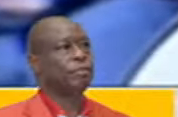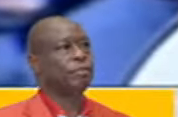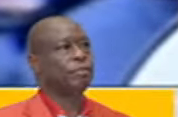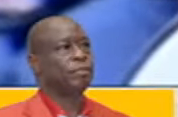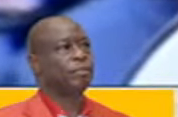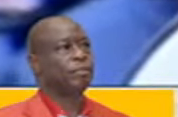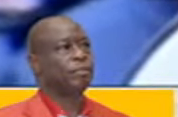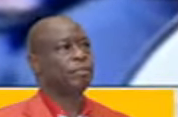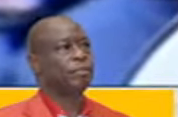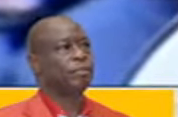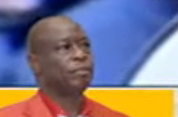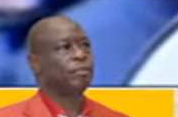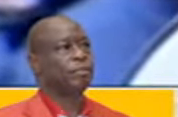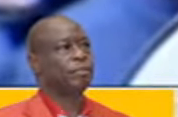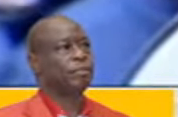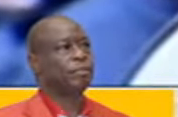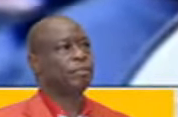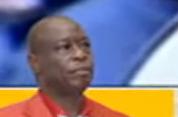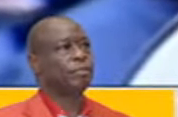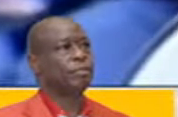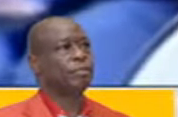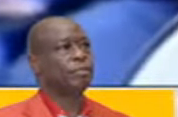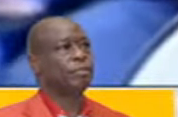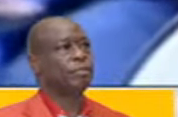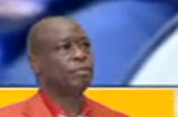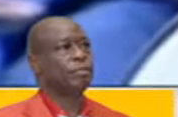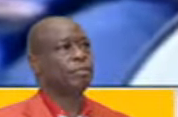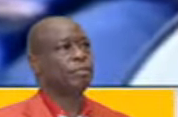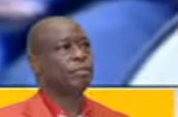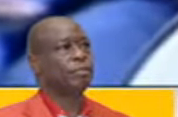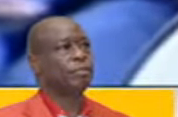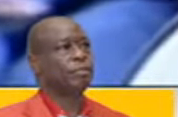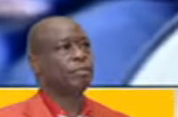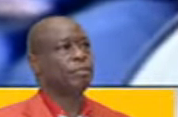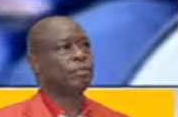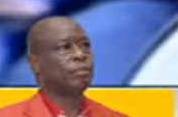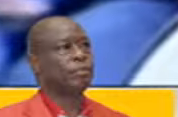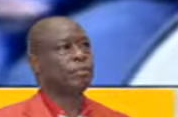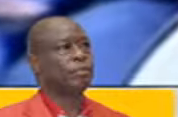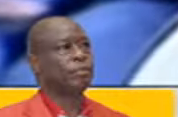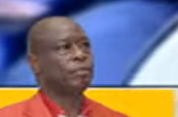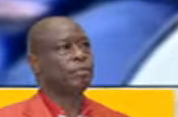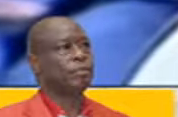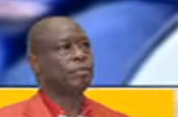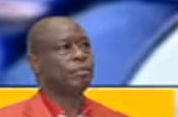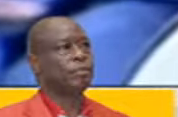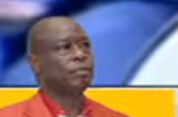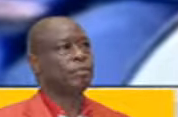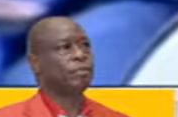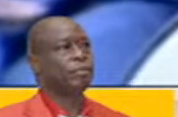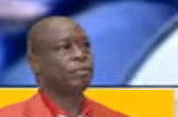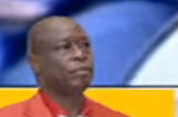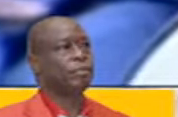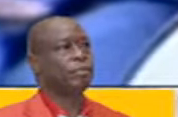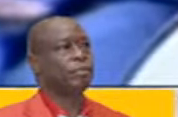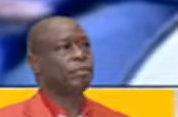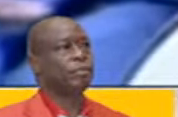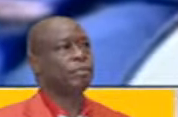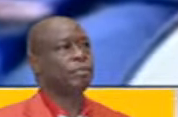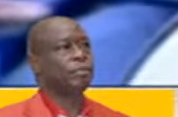under Article 240 of the Constitution, both being positions that require one to be discreet and